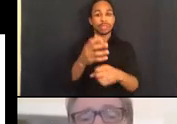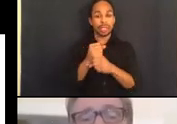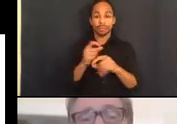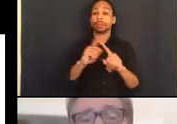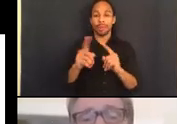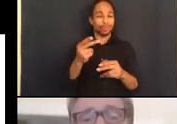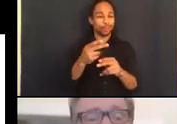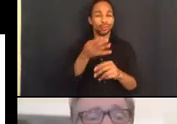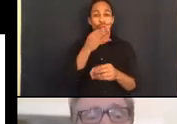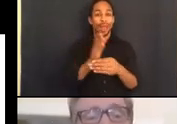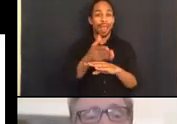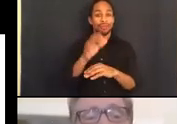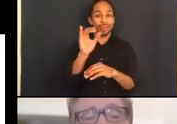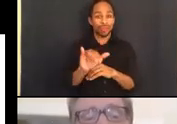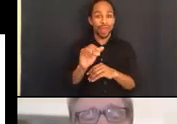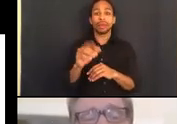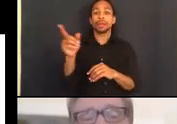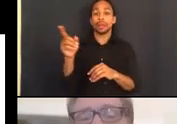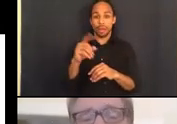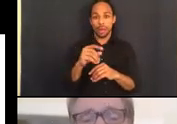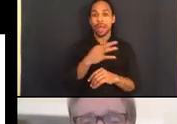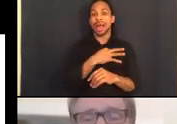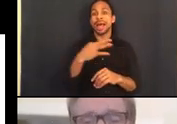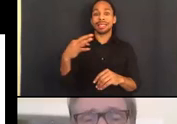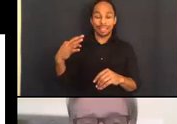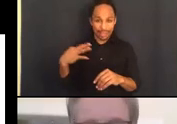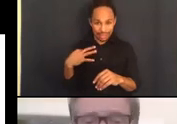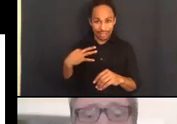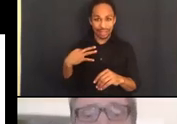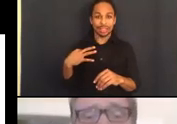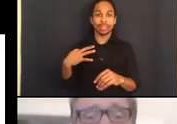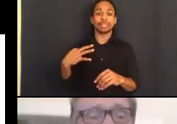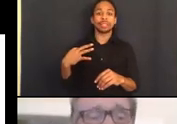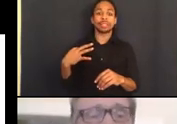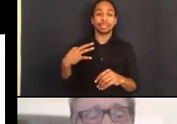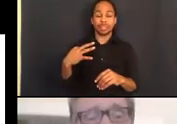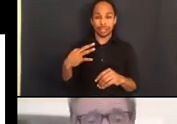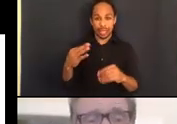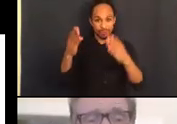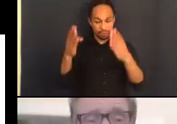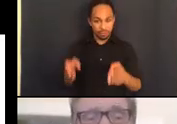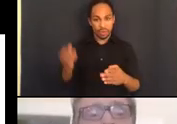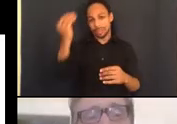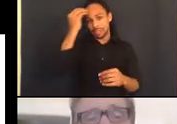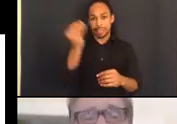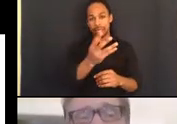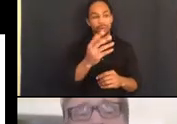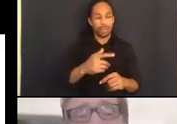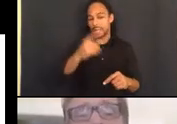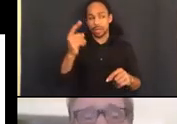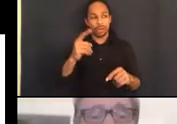detailed guide by Staff Attorney Carly Myers with citations on preventing discrimination in the treatment of COVID-19 patients and